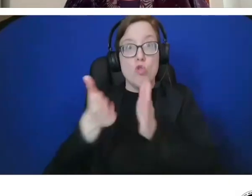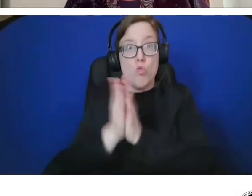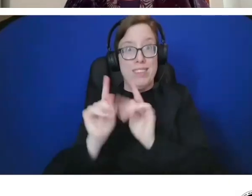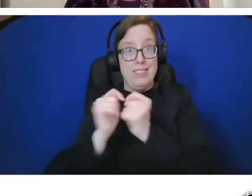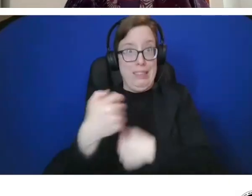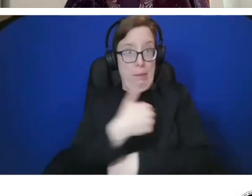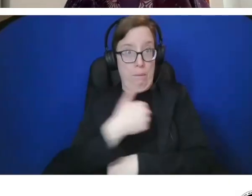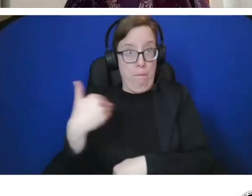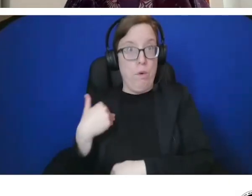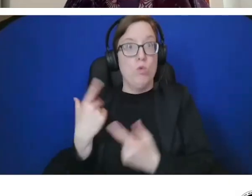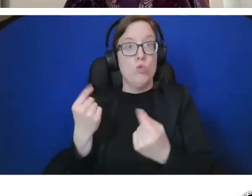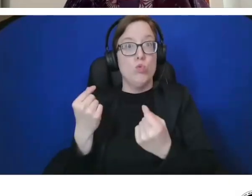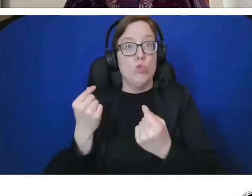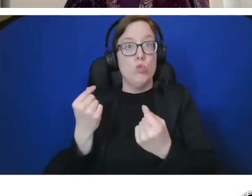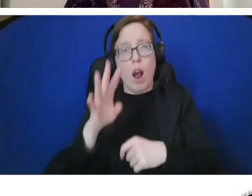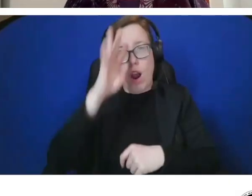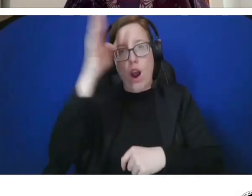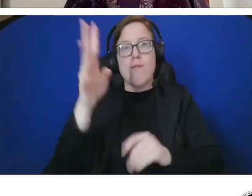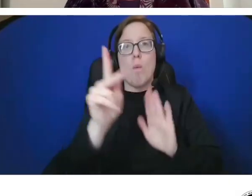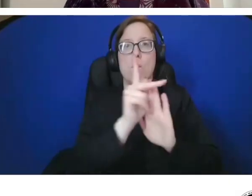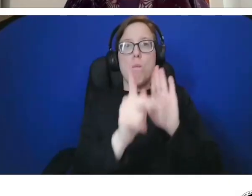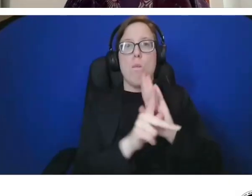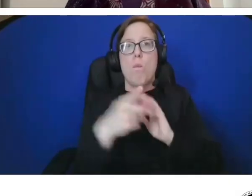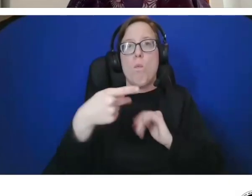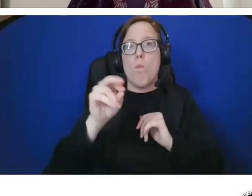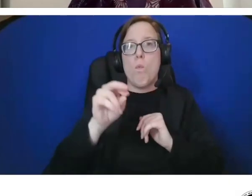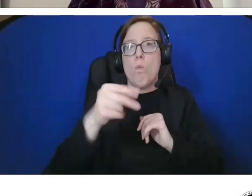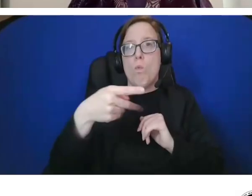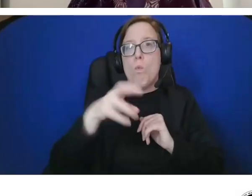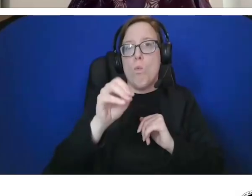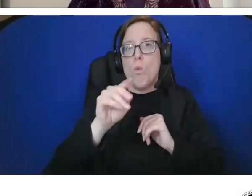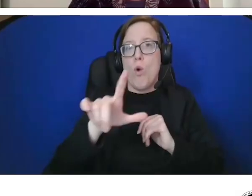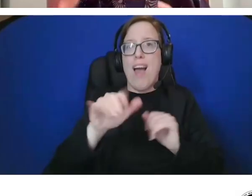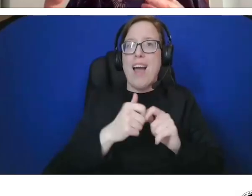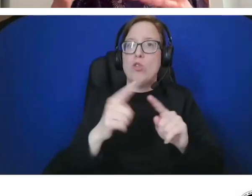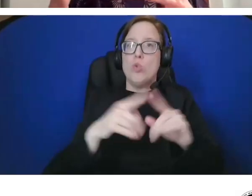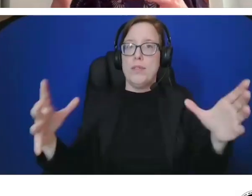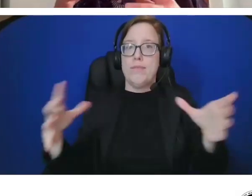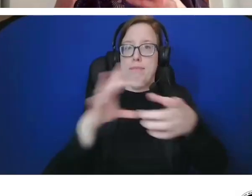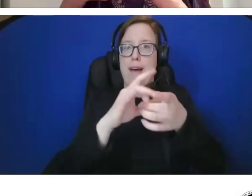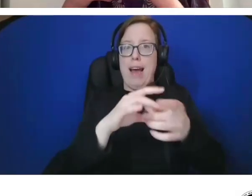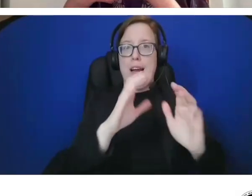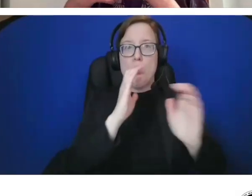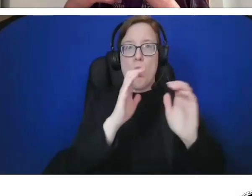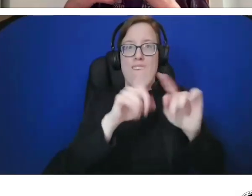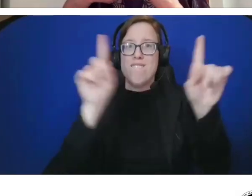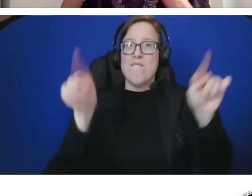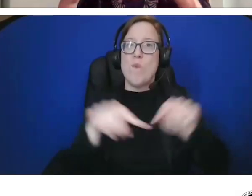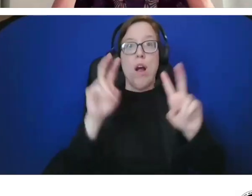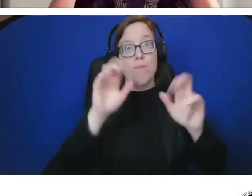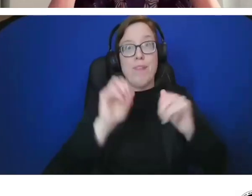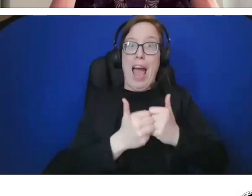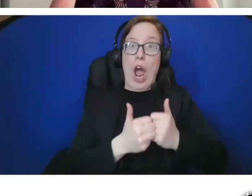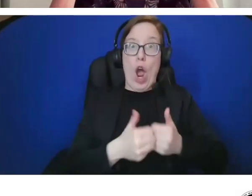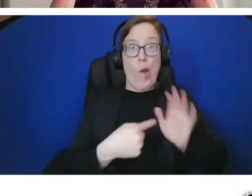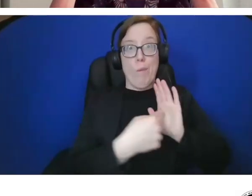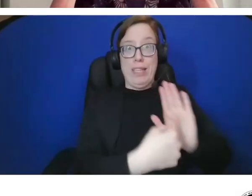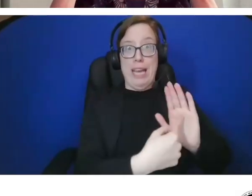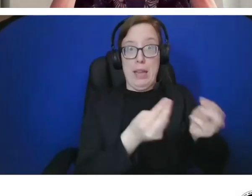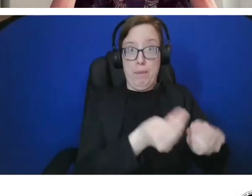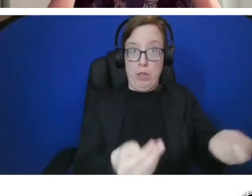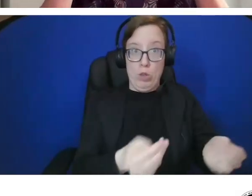requests from a team member was to come up with a protocol, and that of how to combine the communication forms, like how do you